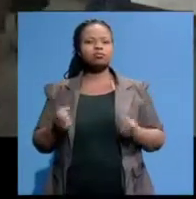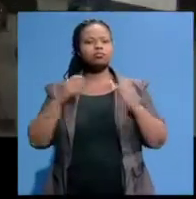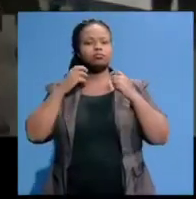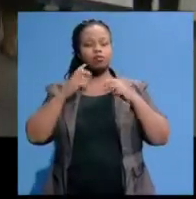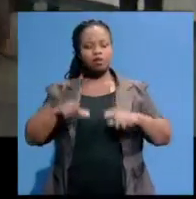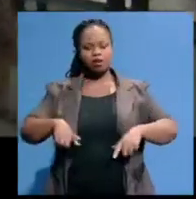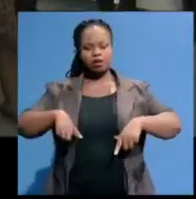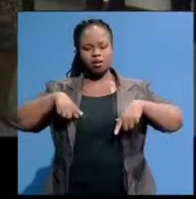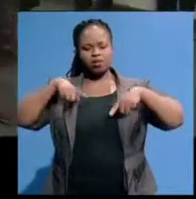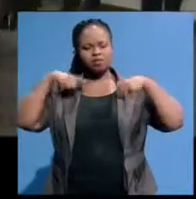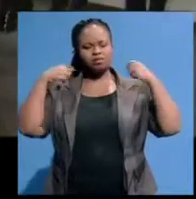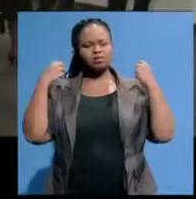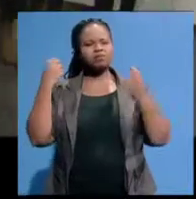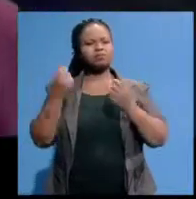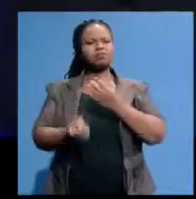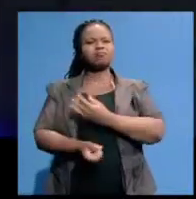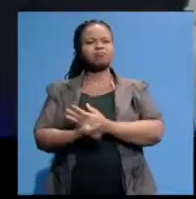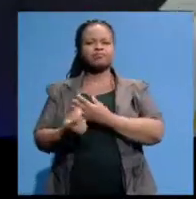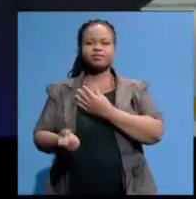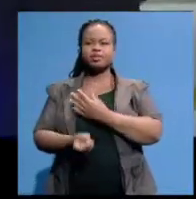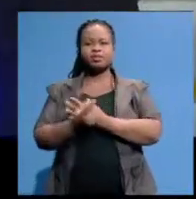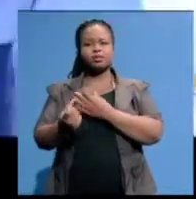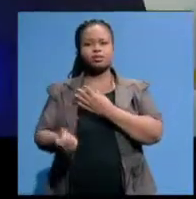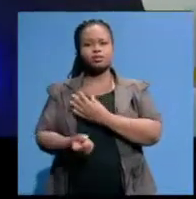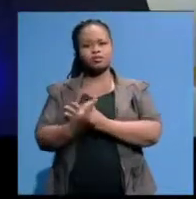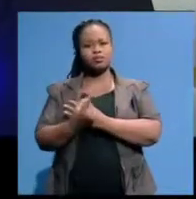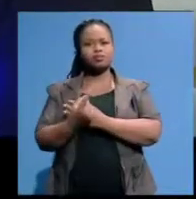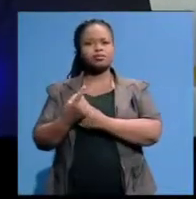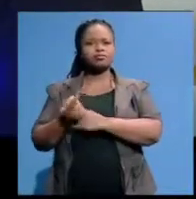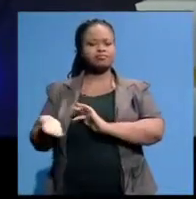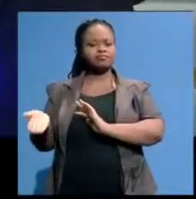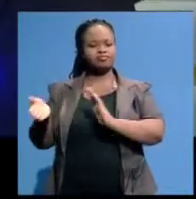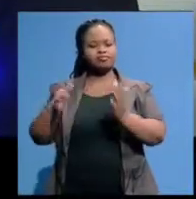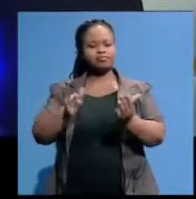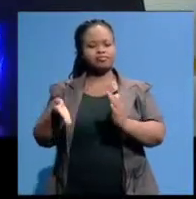lives have passed away,